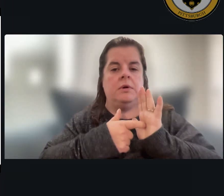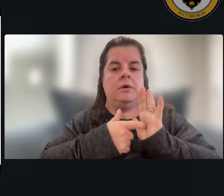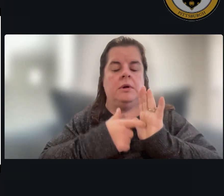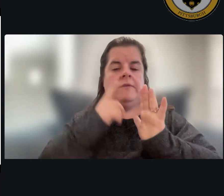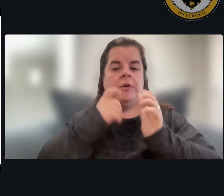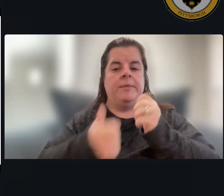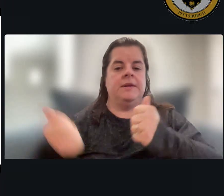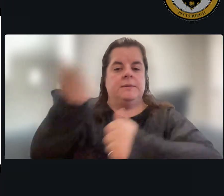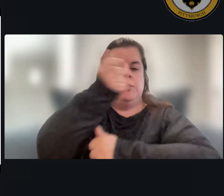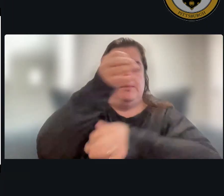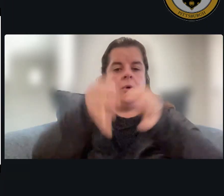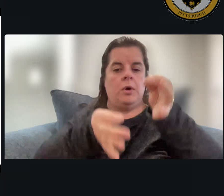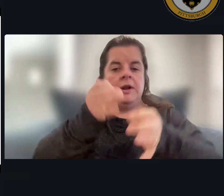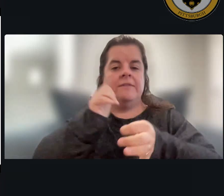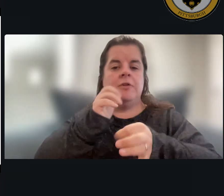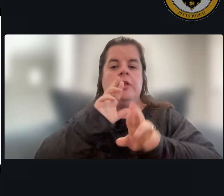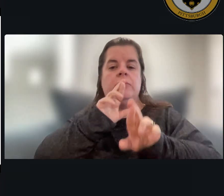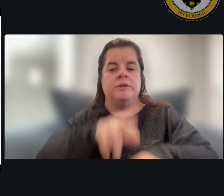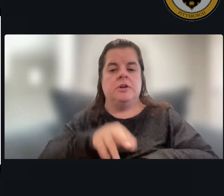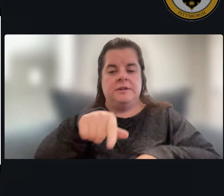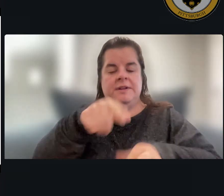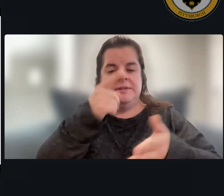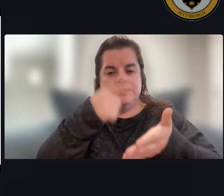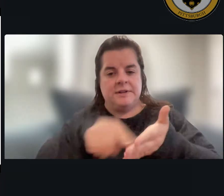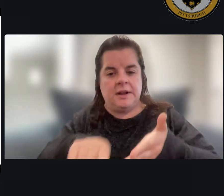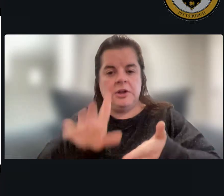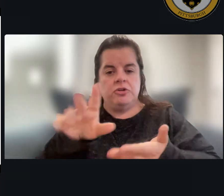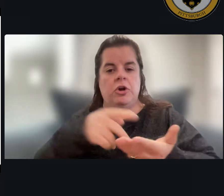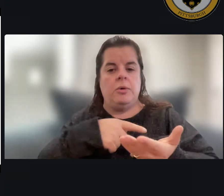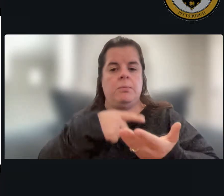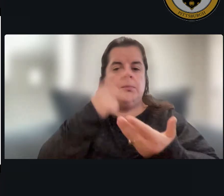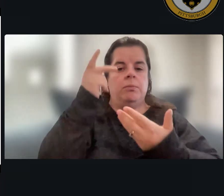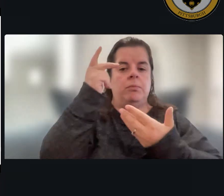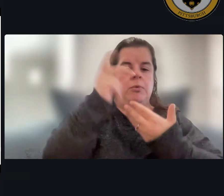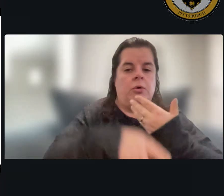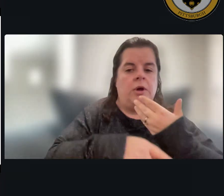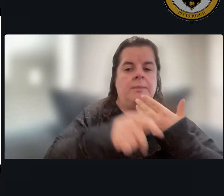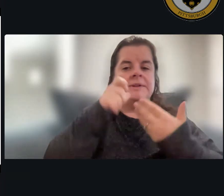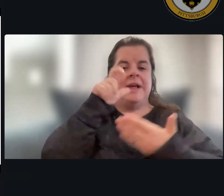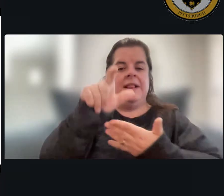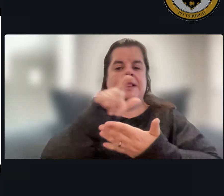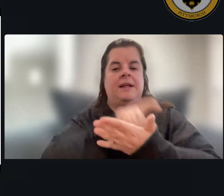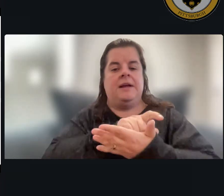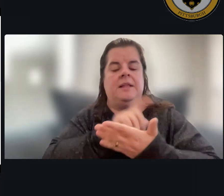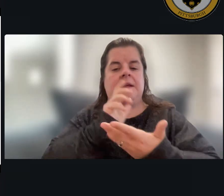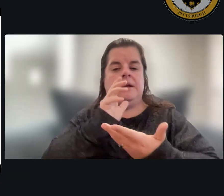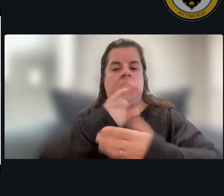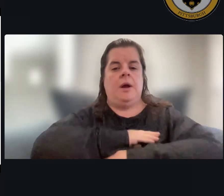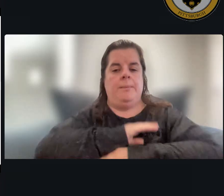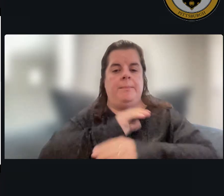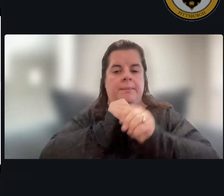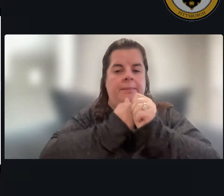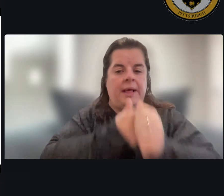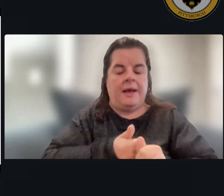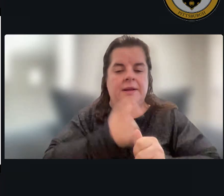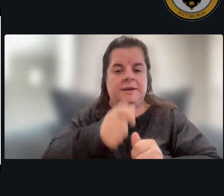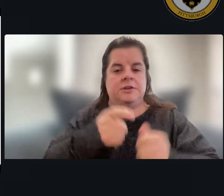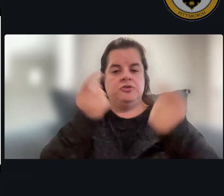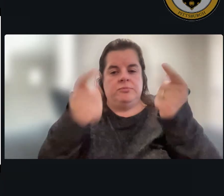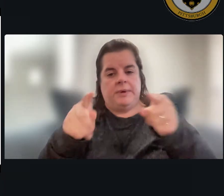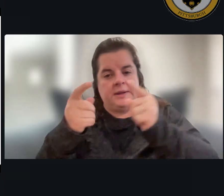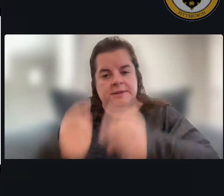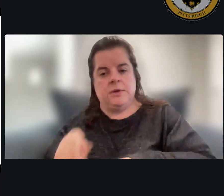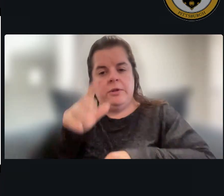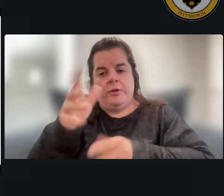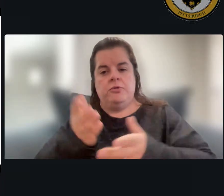tailored to the results of the study, your program is not legally compliant. And so we will need to execute on those recommendations, which may at